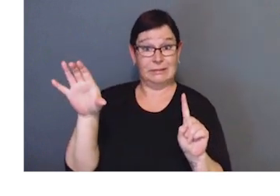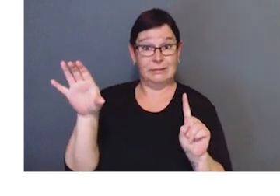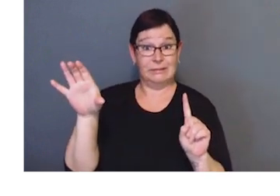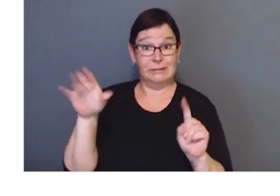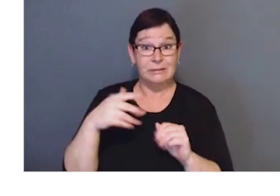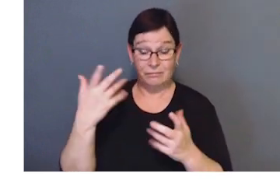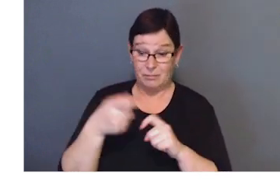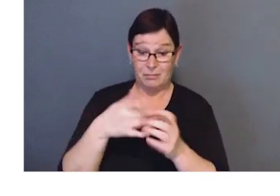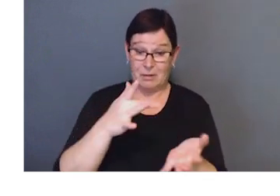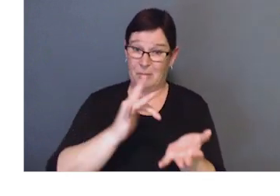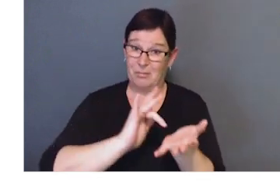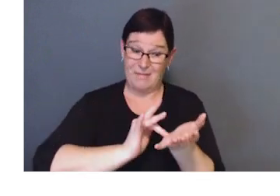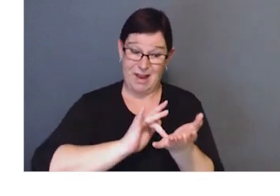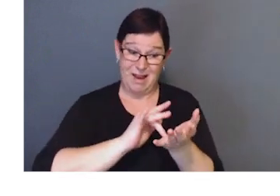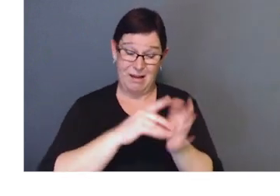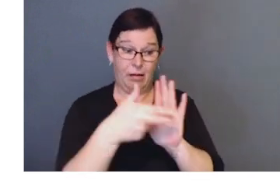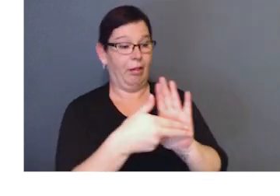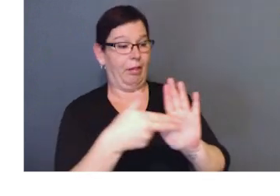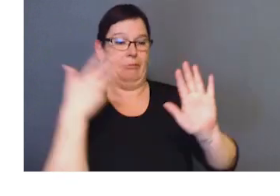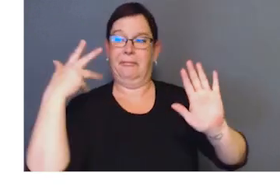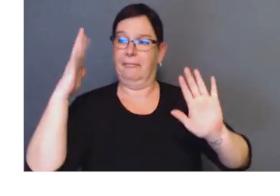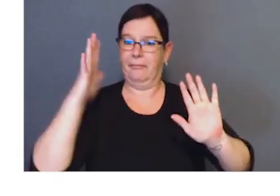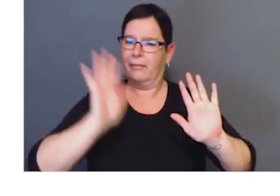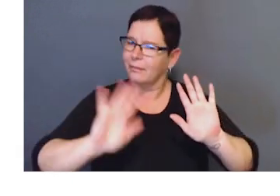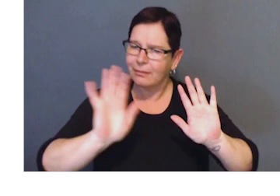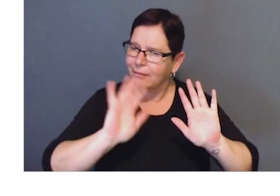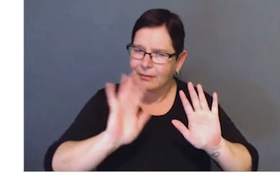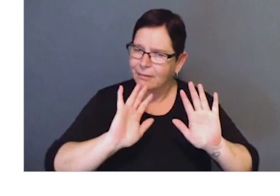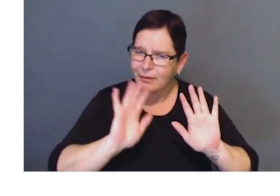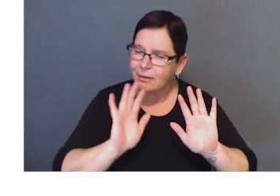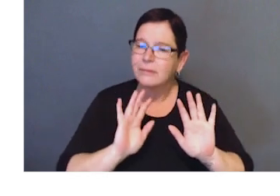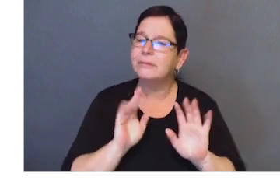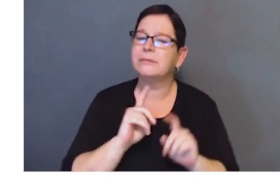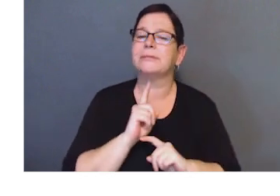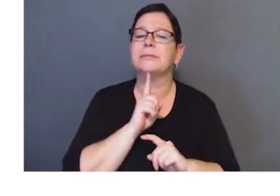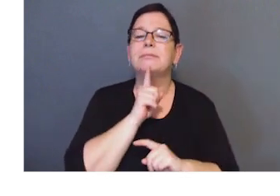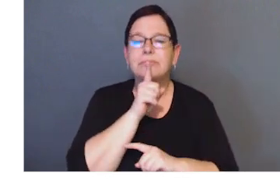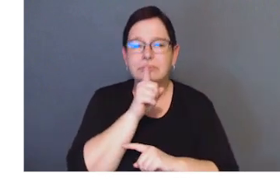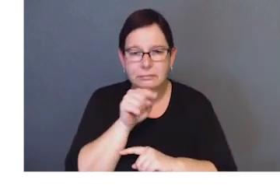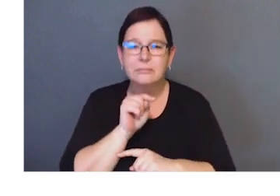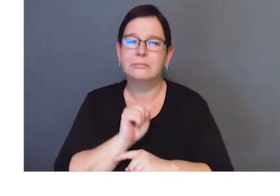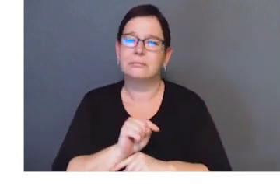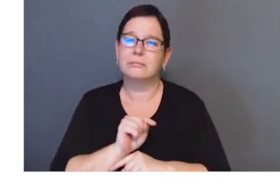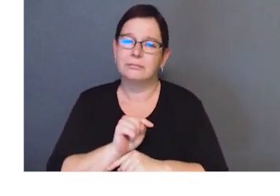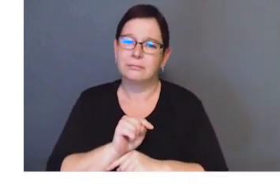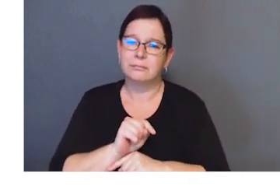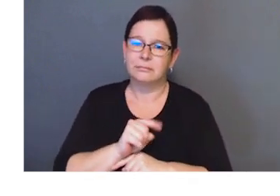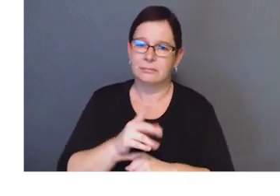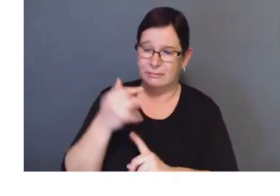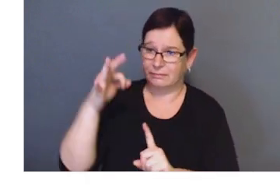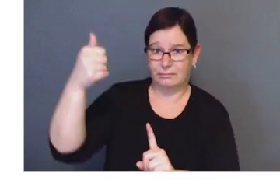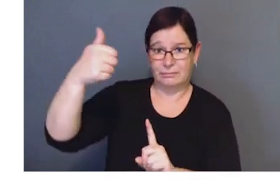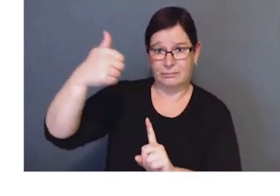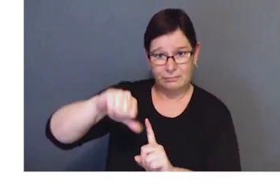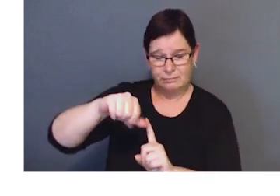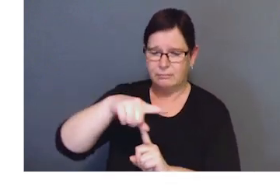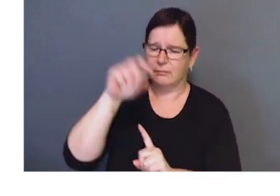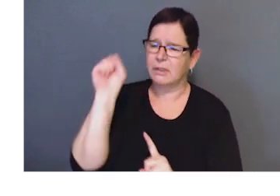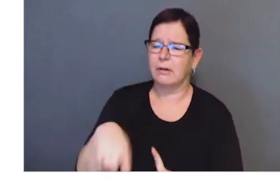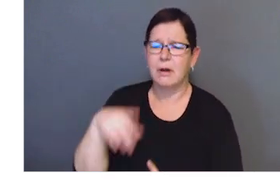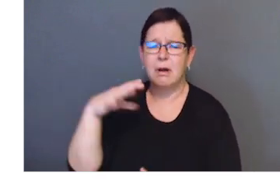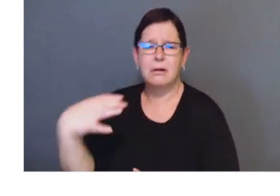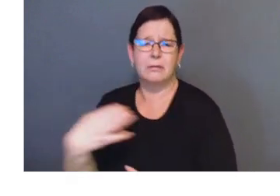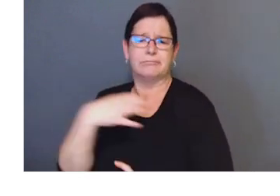If your application is denied, you can ask us to review your file if you disagree with our decision or if your